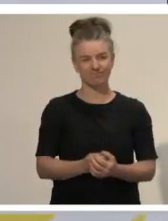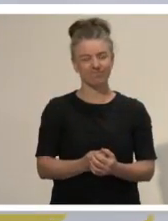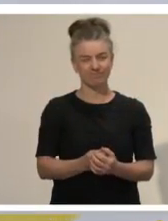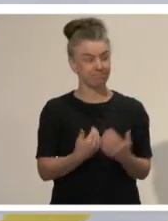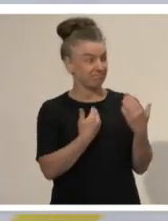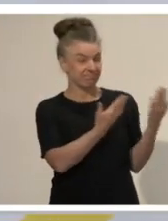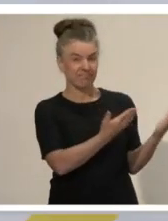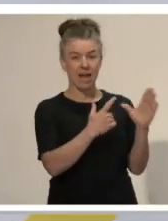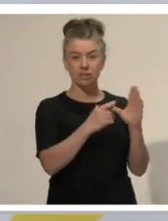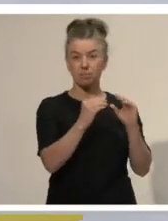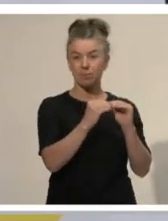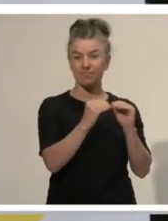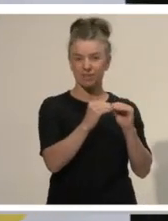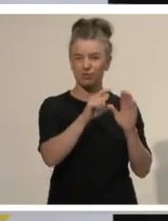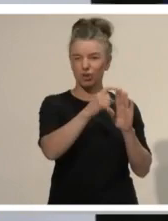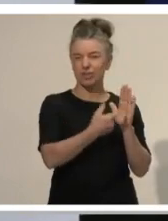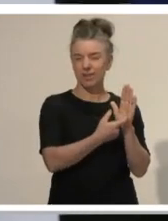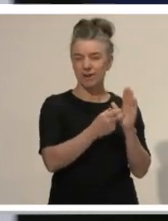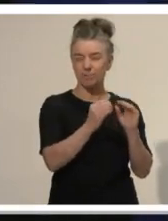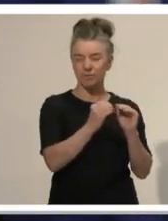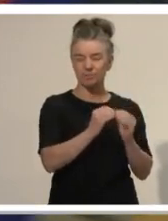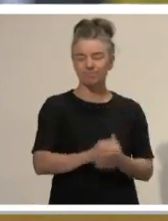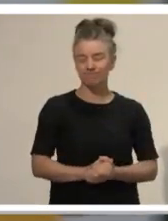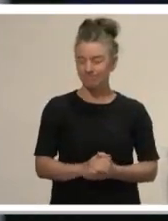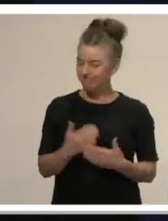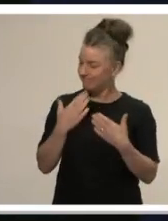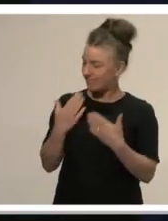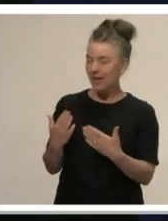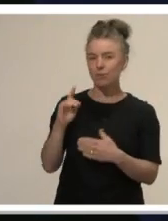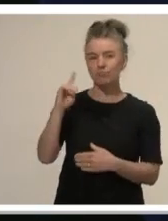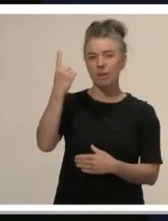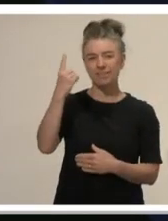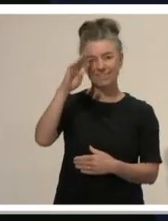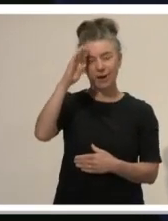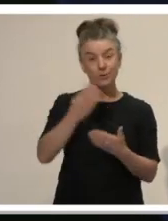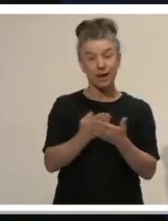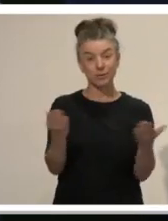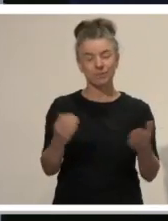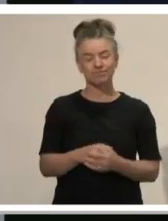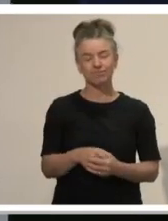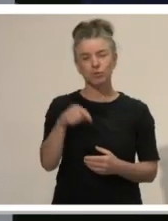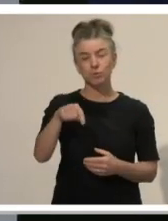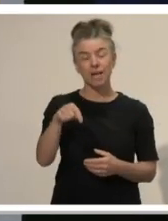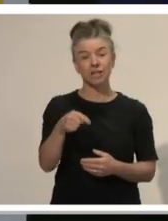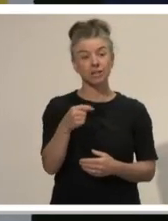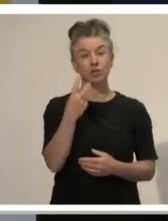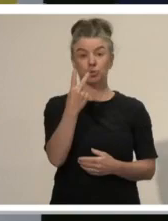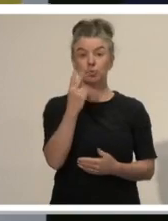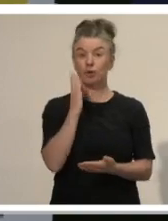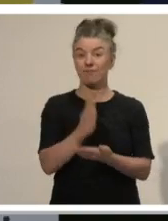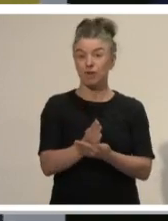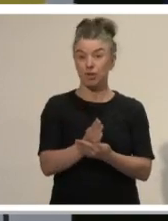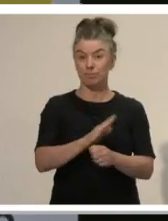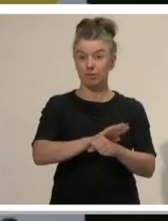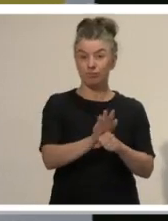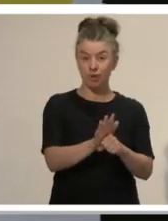Bloomfield. Thank you, Prime Minister. Tēnā koutou katoa. So today we have 2 new confirmed cases and